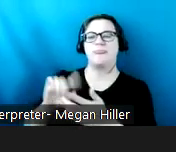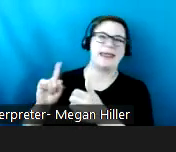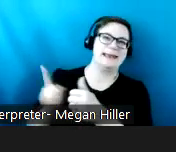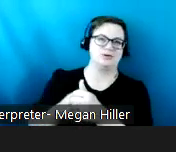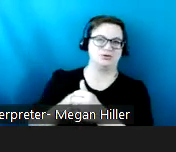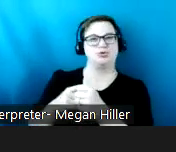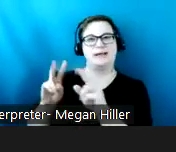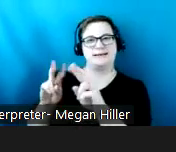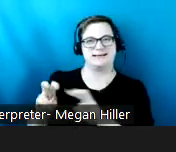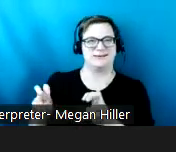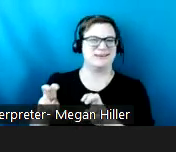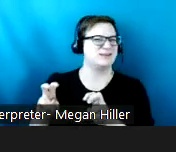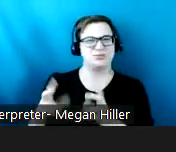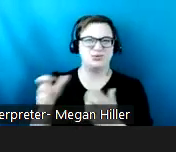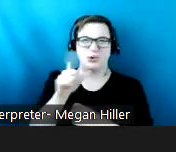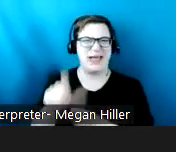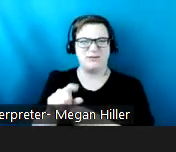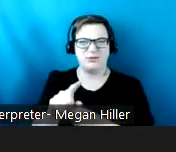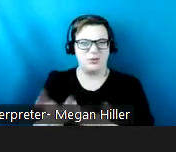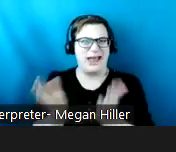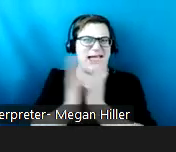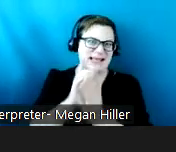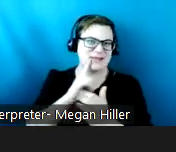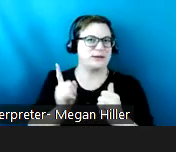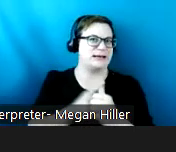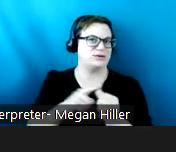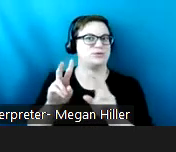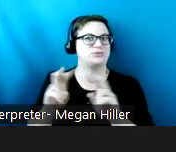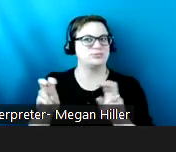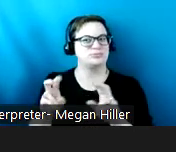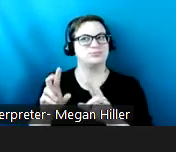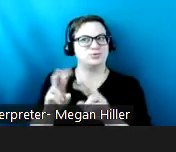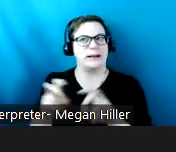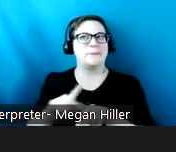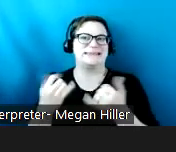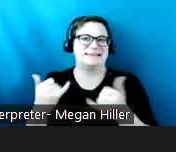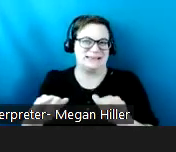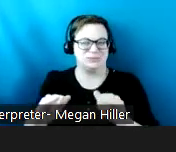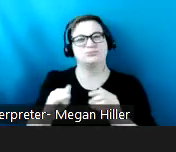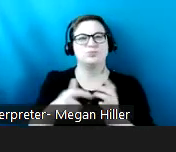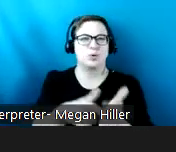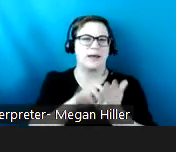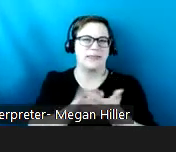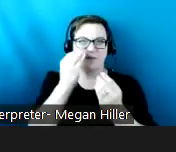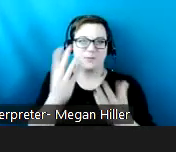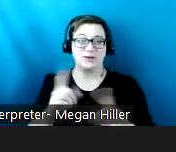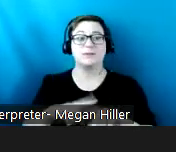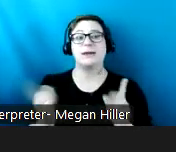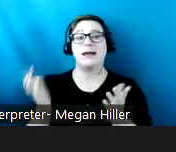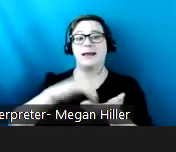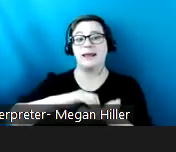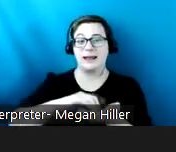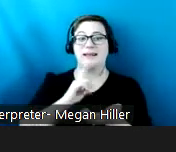assessment. So not having to necessarily ask that on initial screening, but still requiring that information. And then again, as stated,